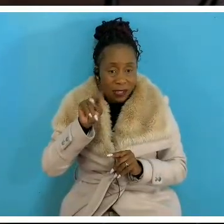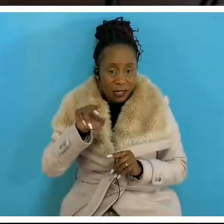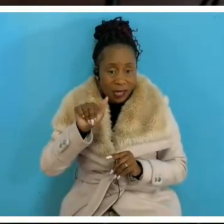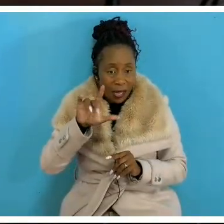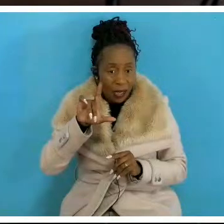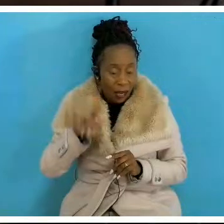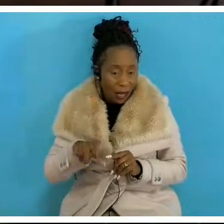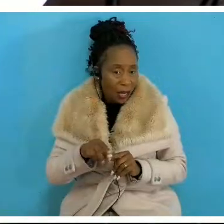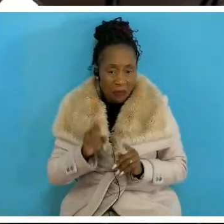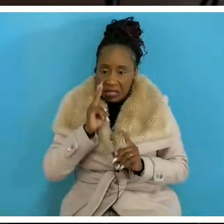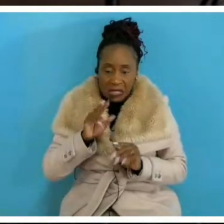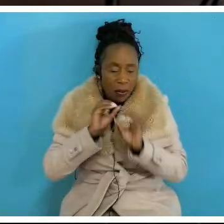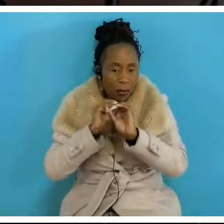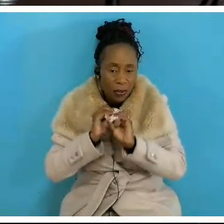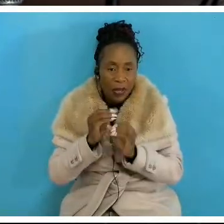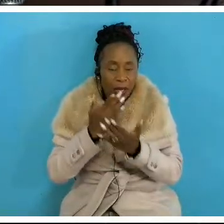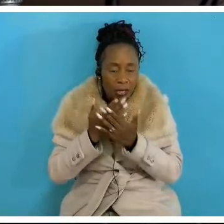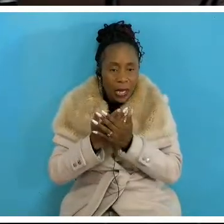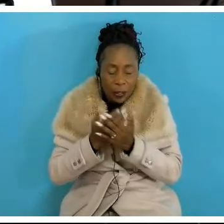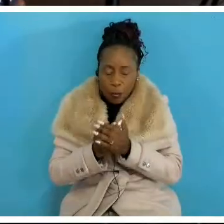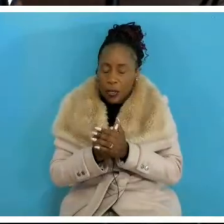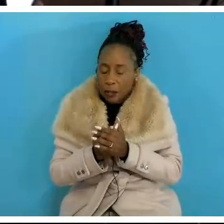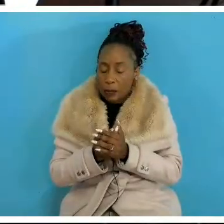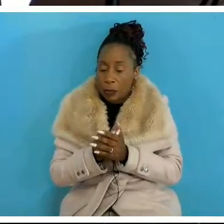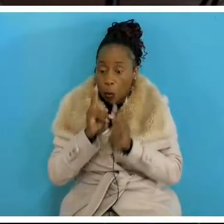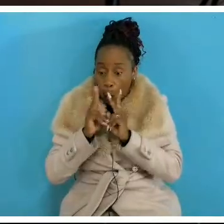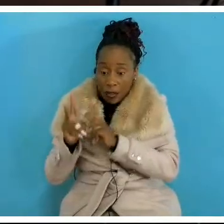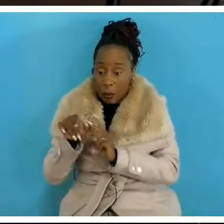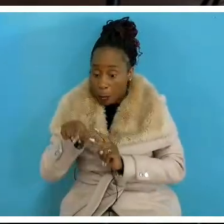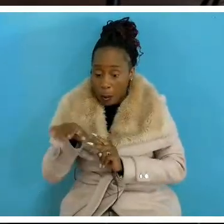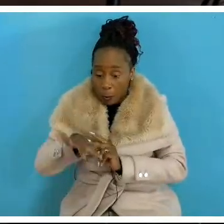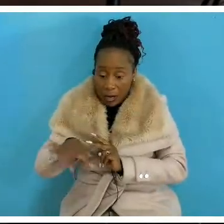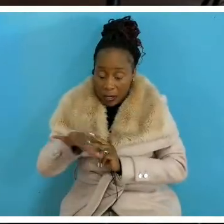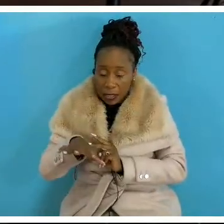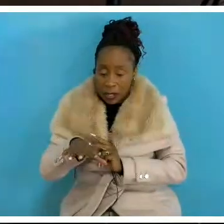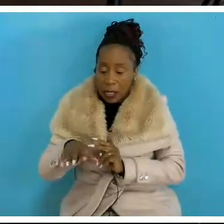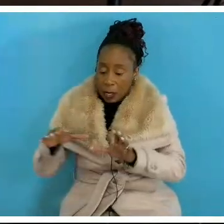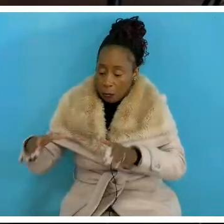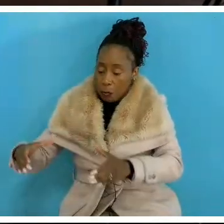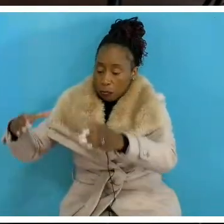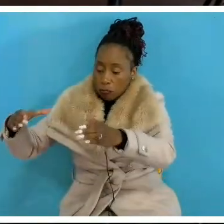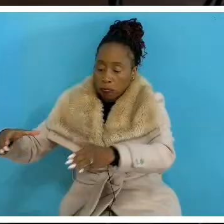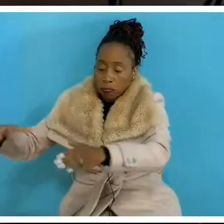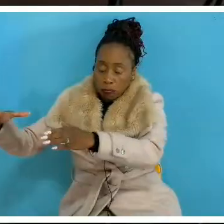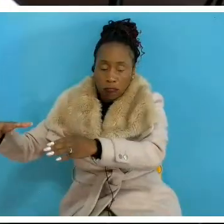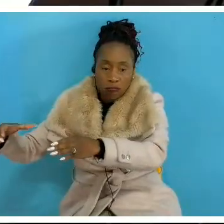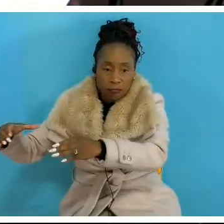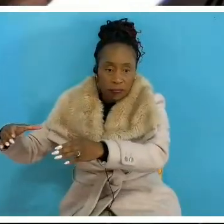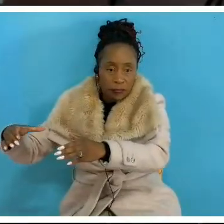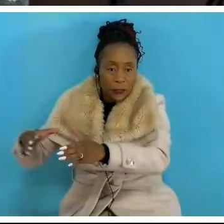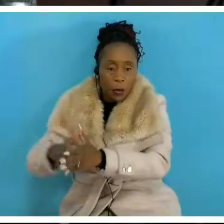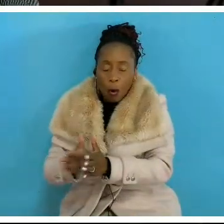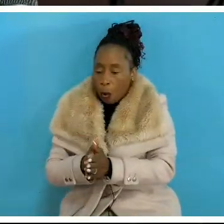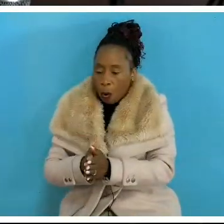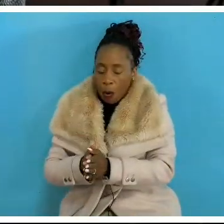prioritize our illegal dumping spots and maybe put some combi courts in there? or a veggie gardens for our community.